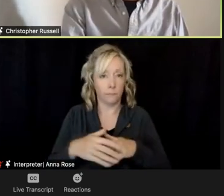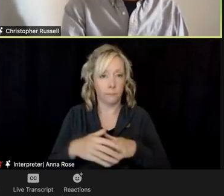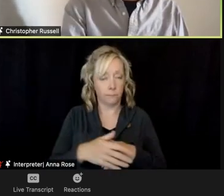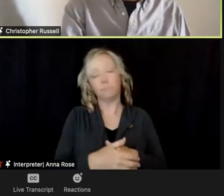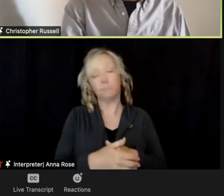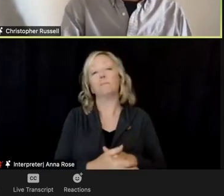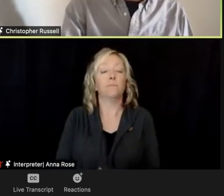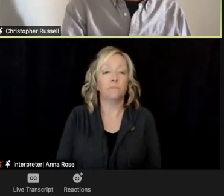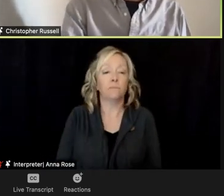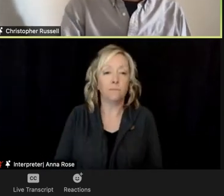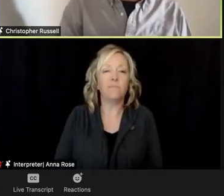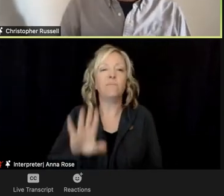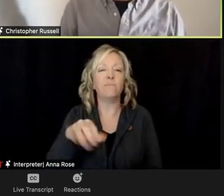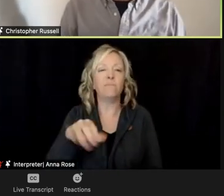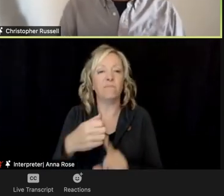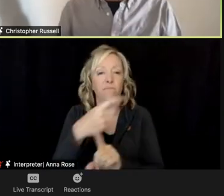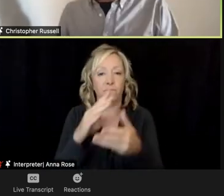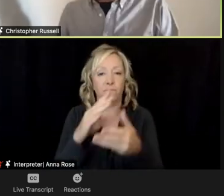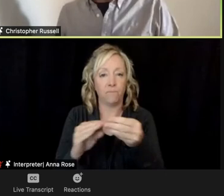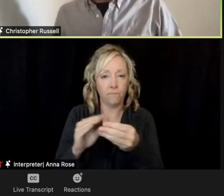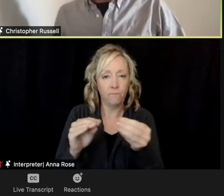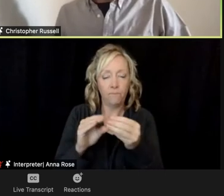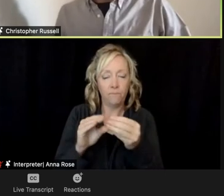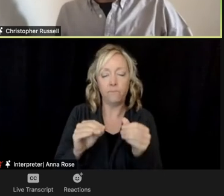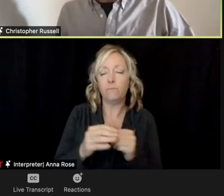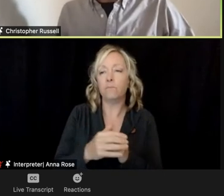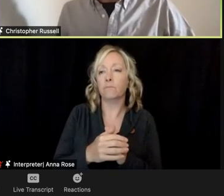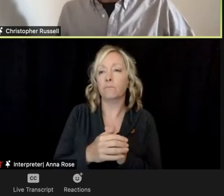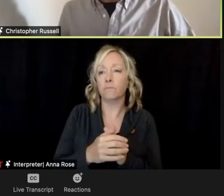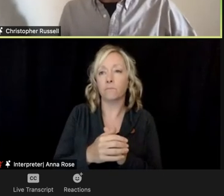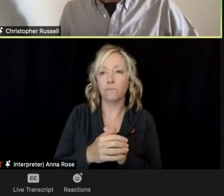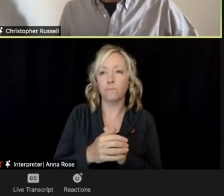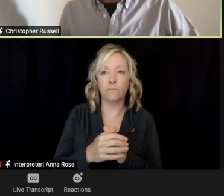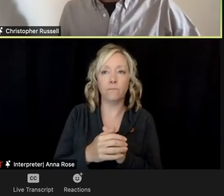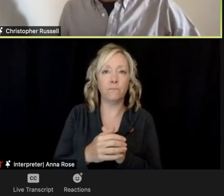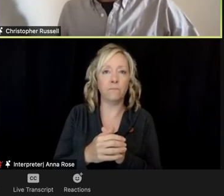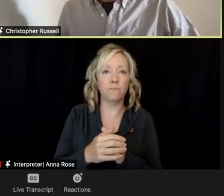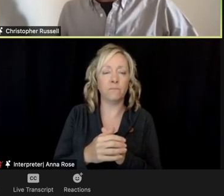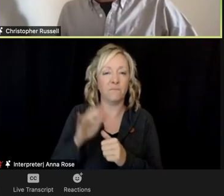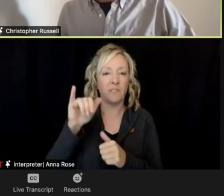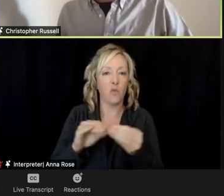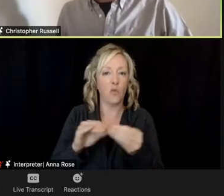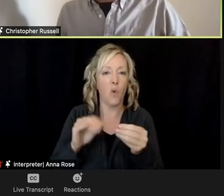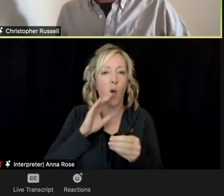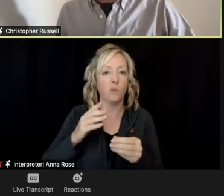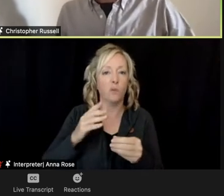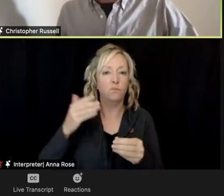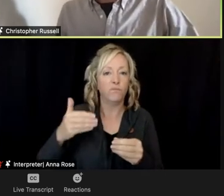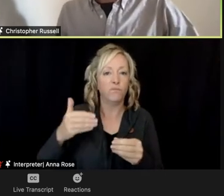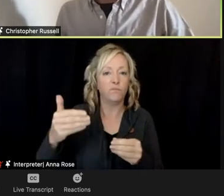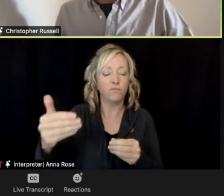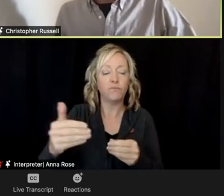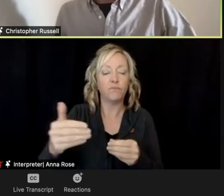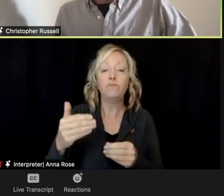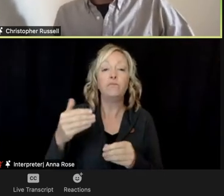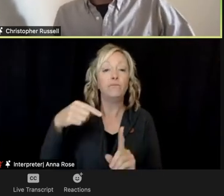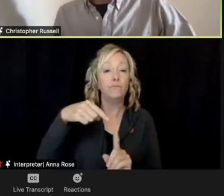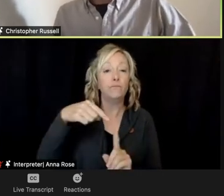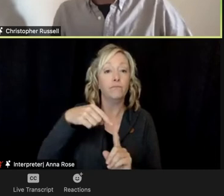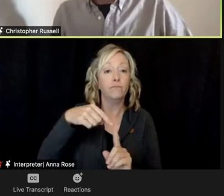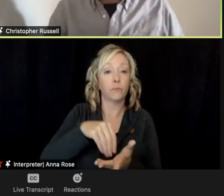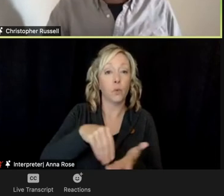And I'll share a little story with you, which I'll bring up again in a few different places. And this was a student who